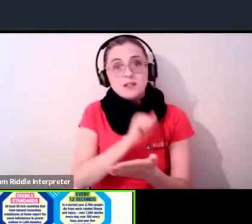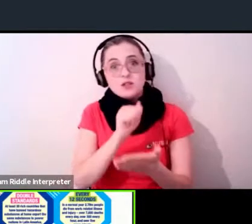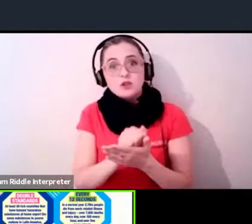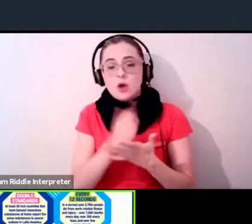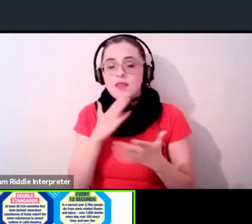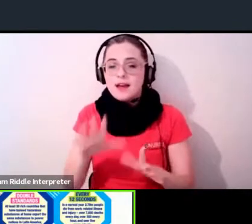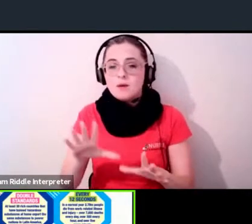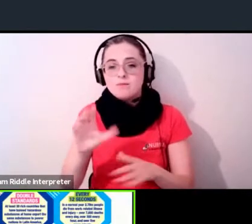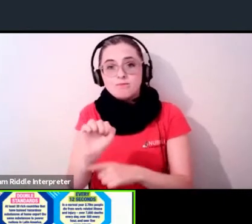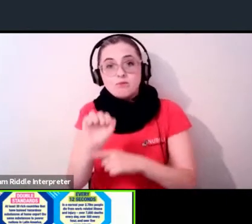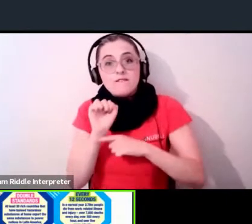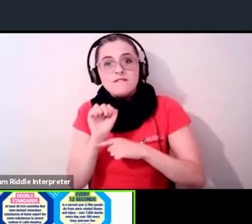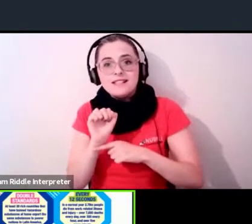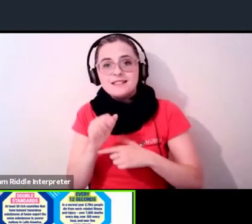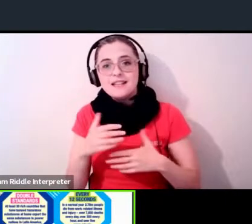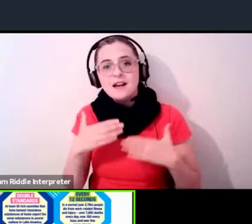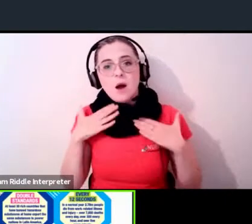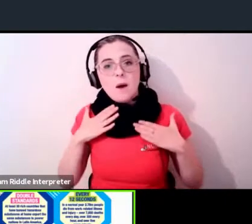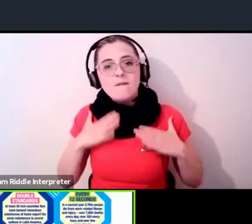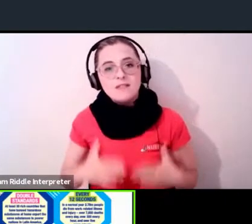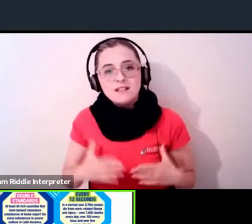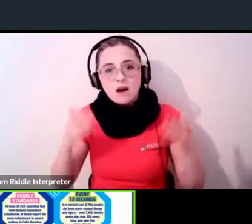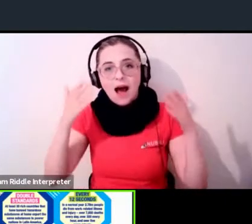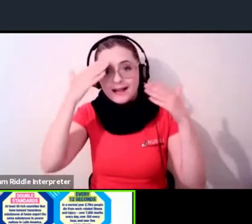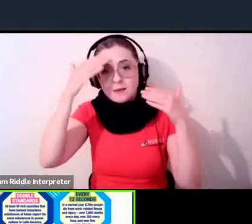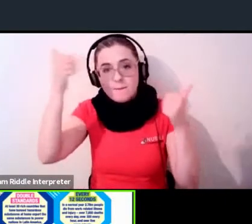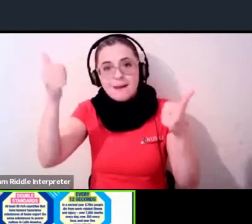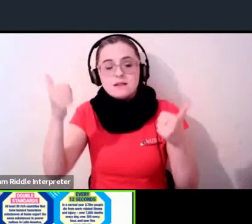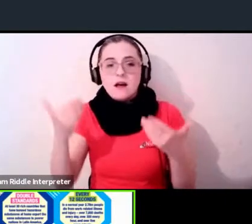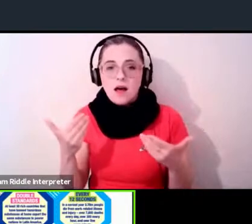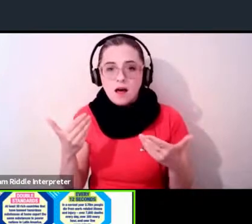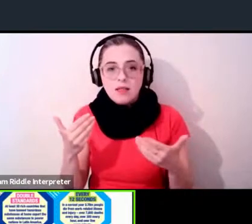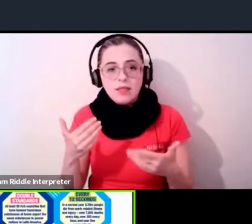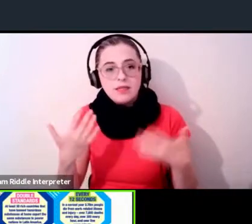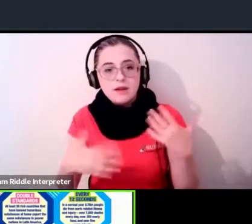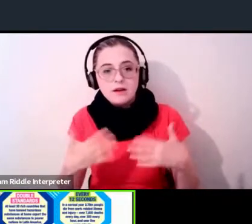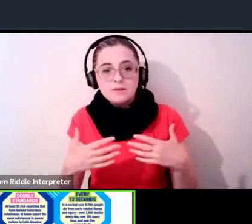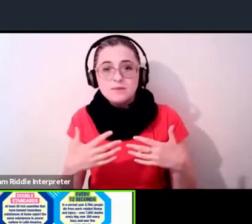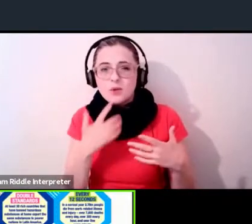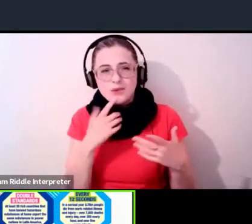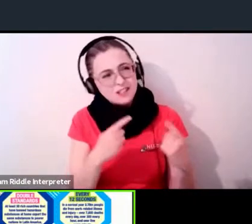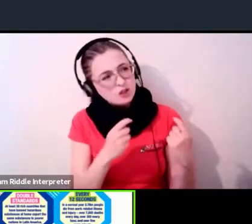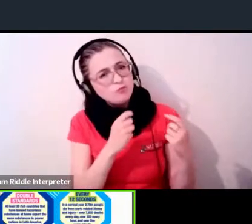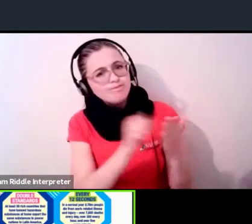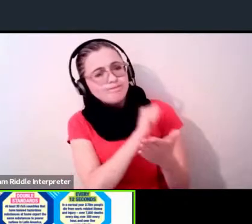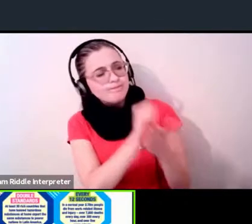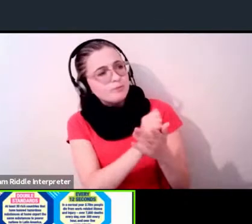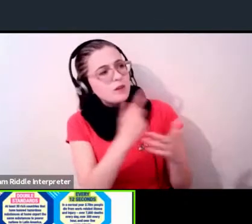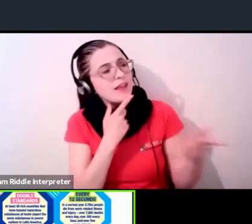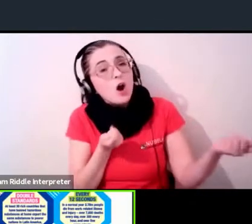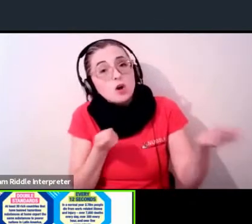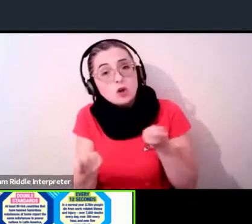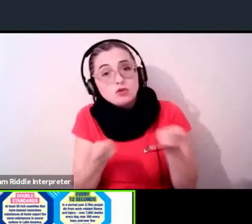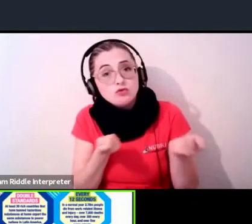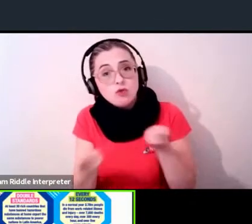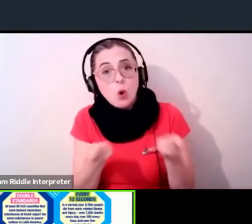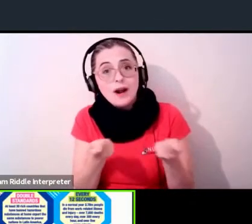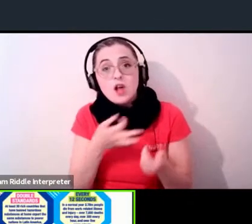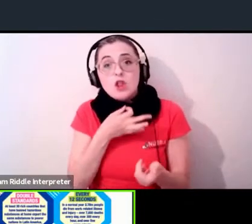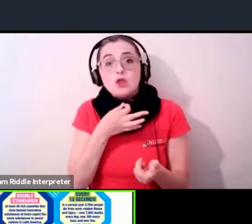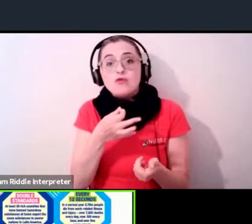of people by their work activities. So holding them to account for making sure that they're controlling the risk to our mental health as well